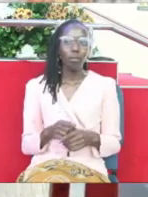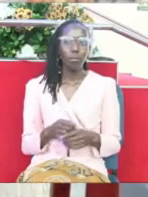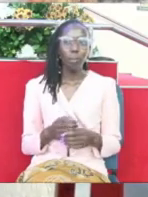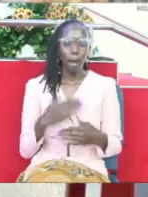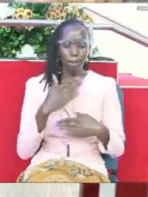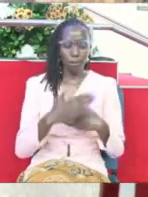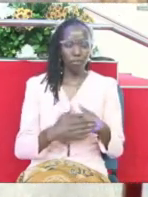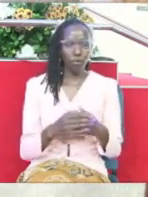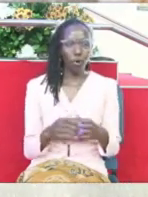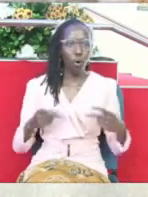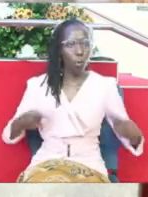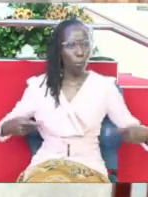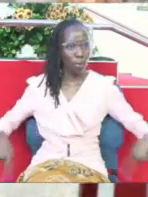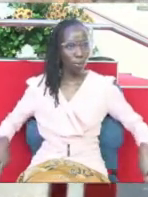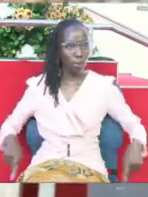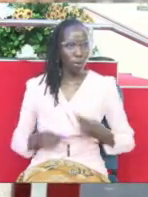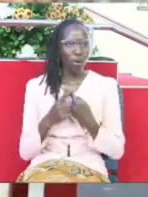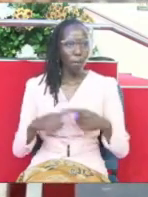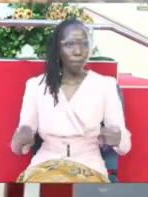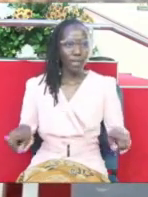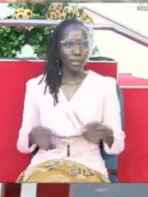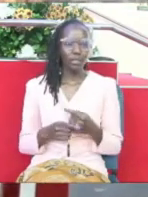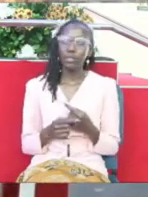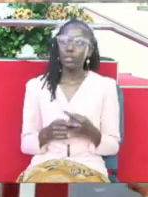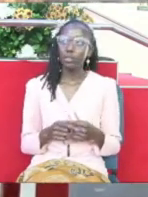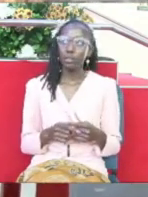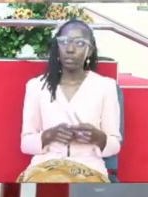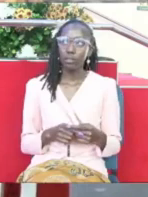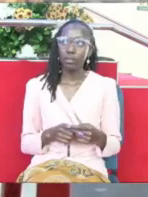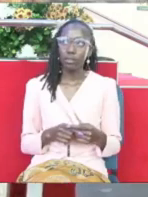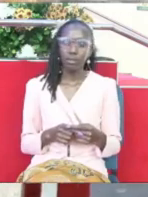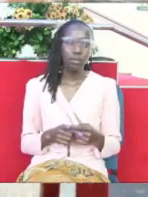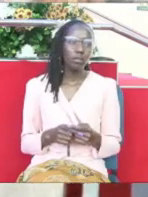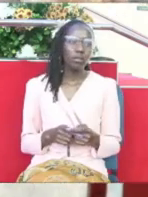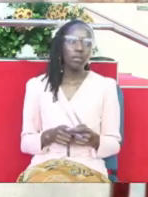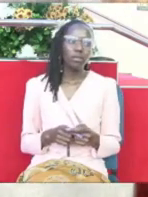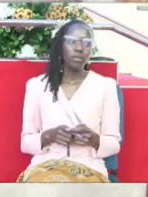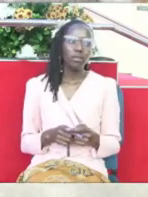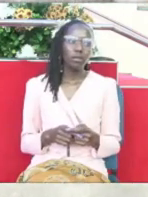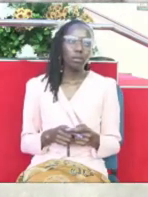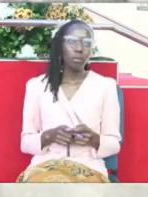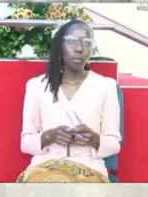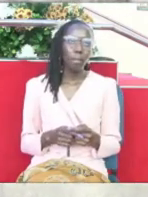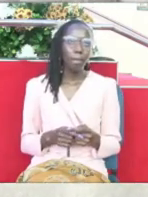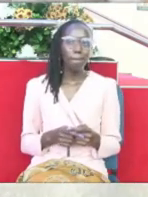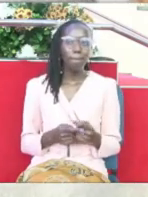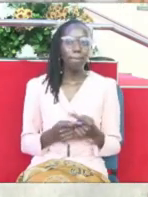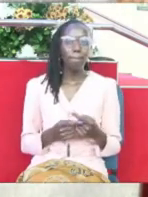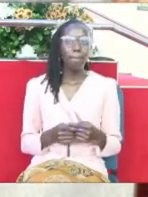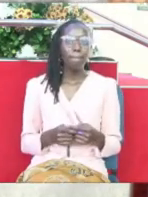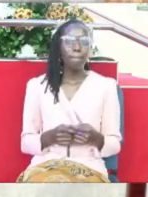no. Kwa sababu tunaangalia hili neno kumjua. And I've brought it from the place of Adam knew his wife.